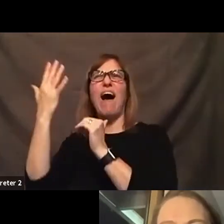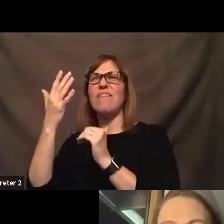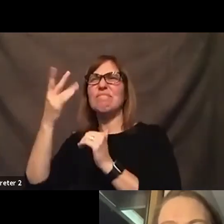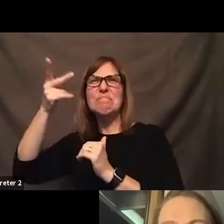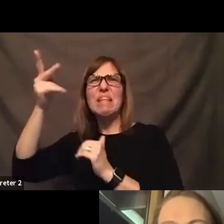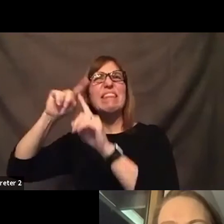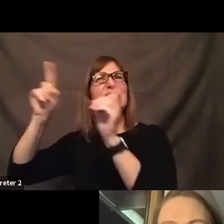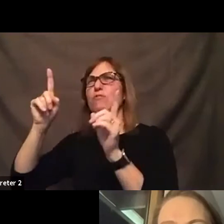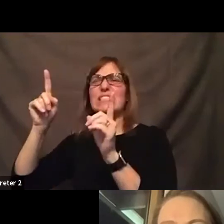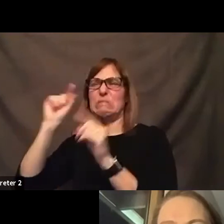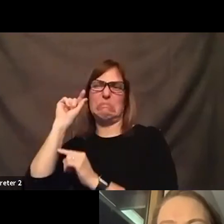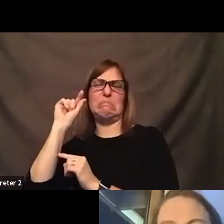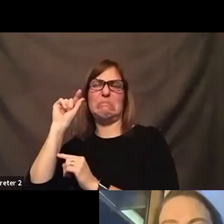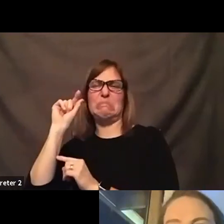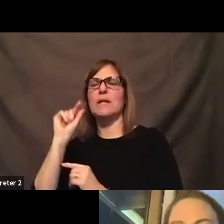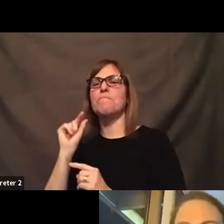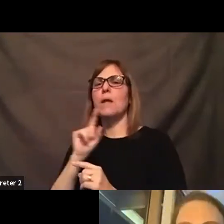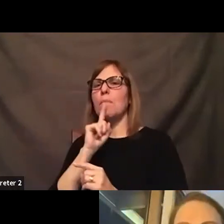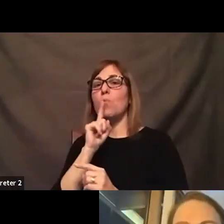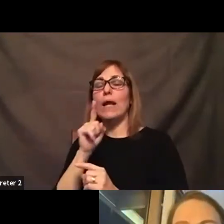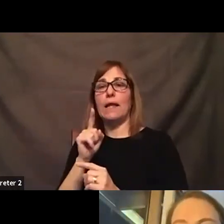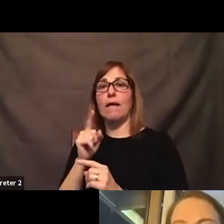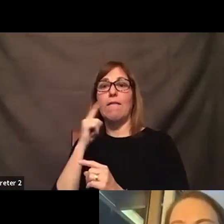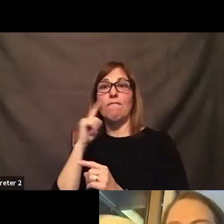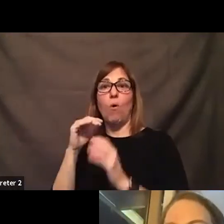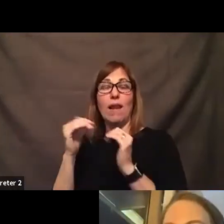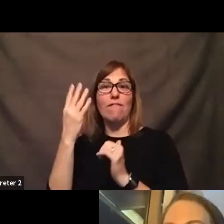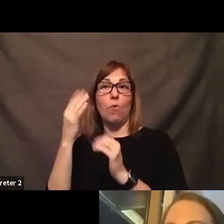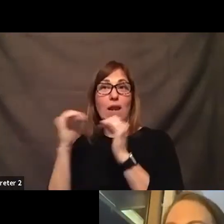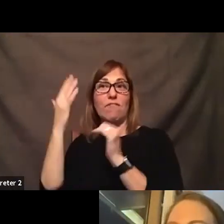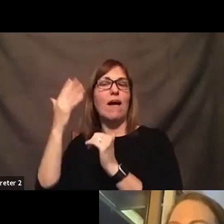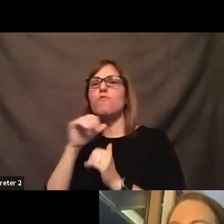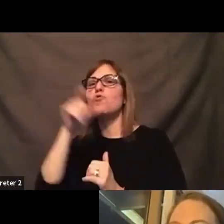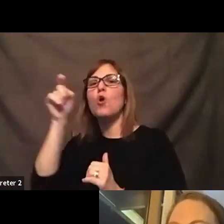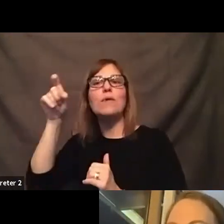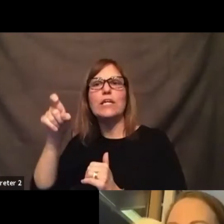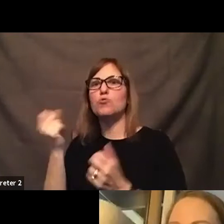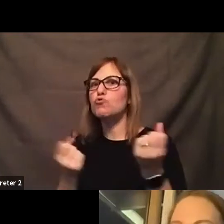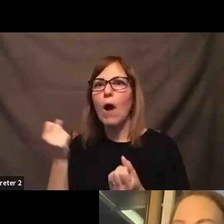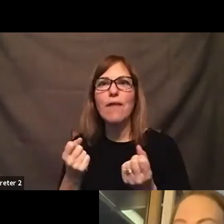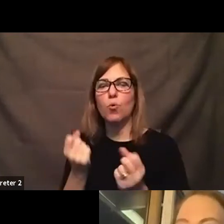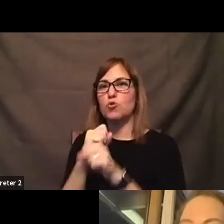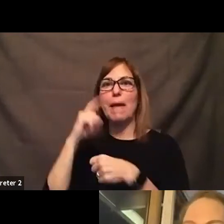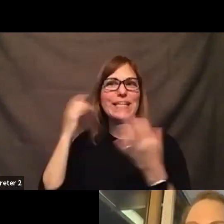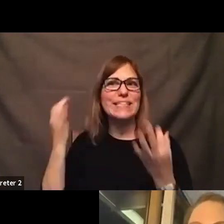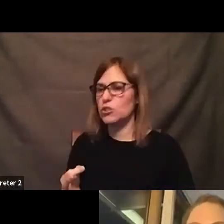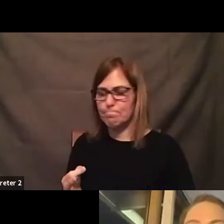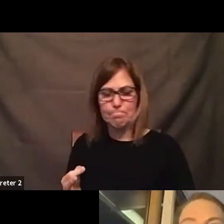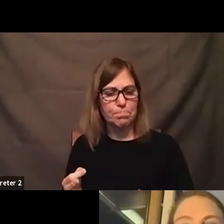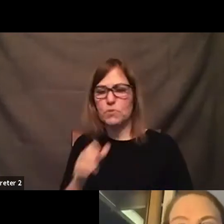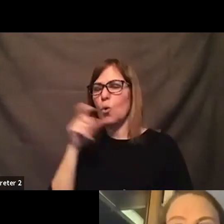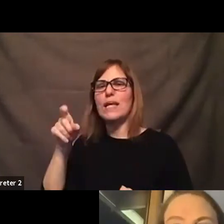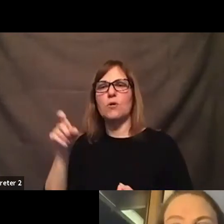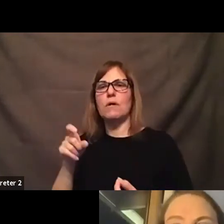and 5 is that you don't actually need to drive or make decisions. And so therefore, it's about the